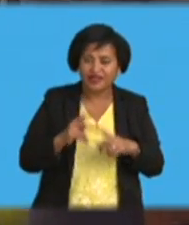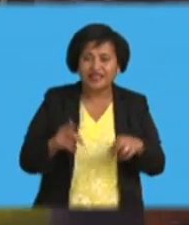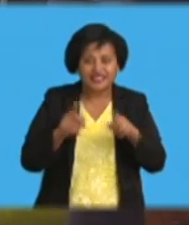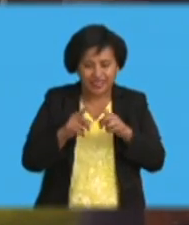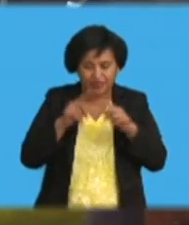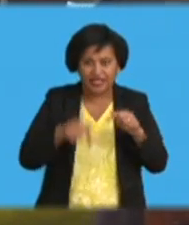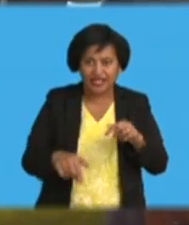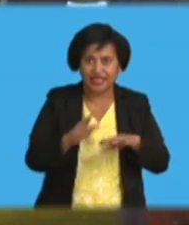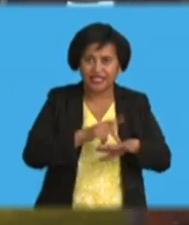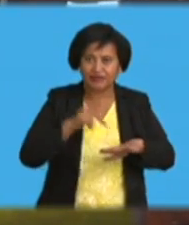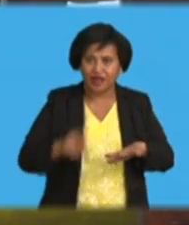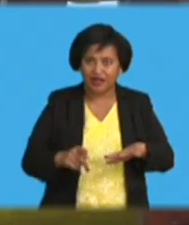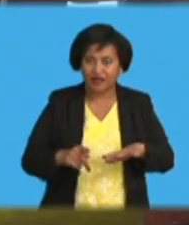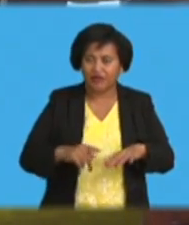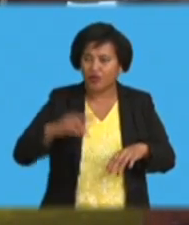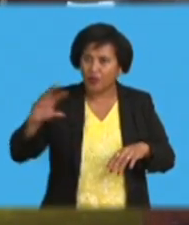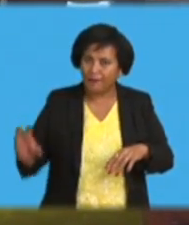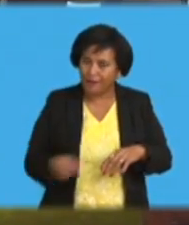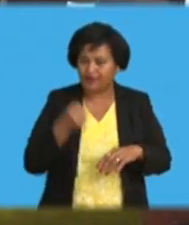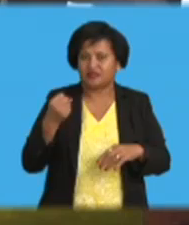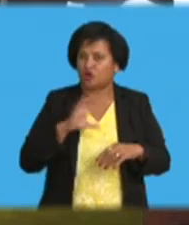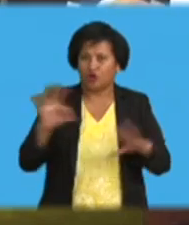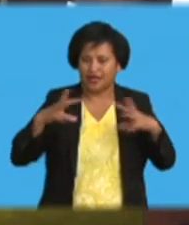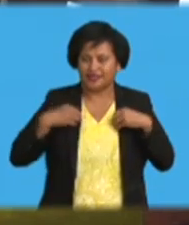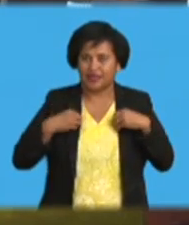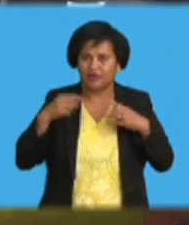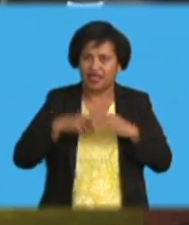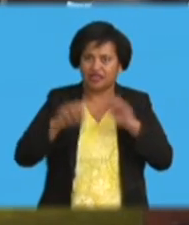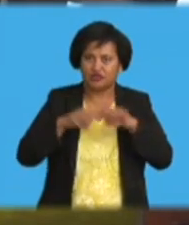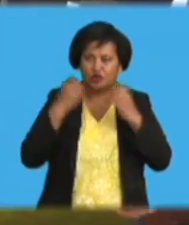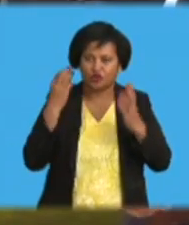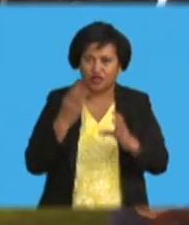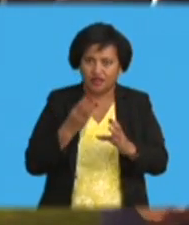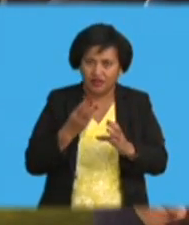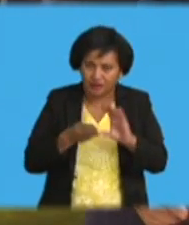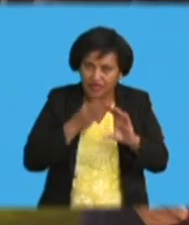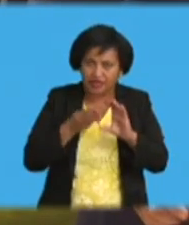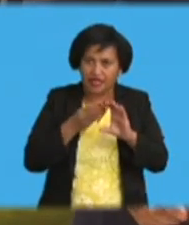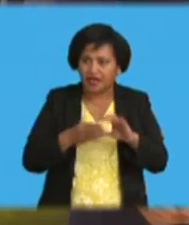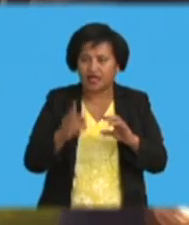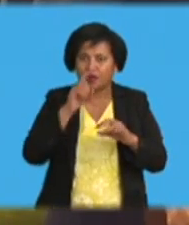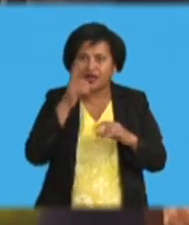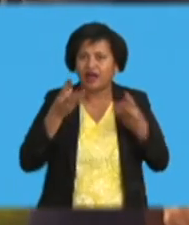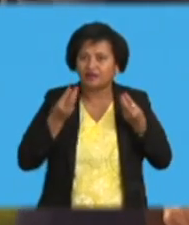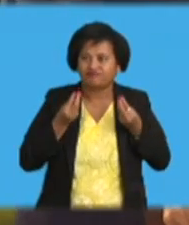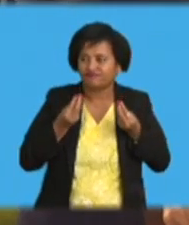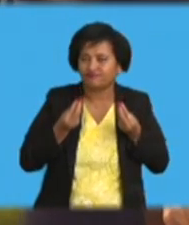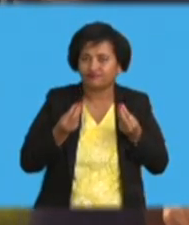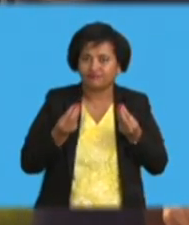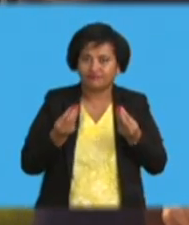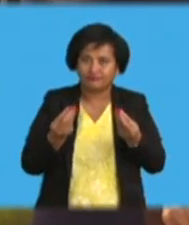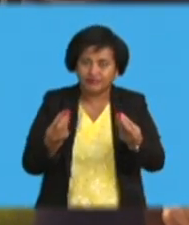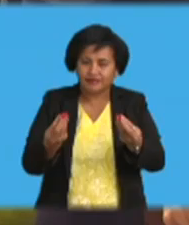this Parliament, so we must condemn it on Facebook and other social media, Madam Speaker. We certainly cannot afford to remain silent,